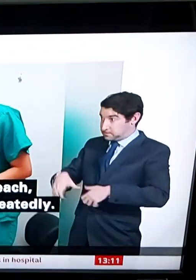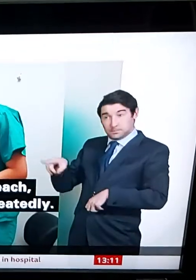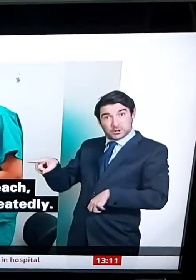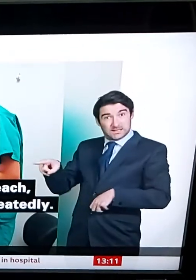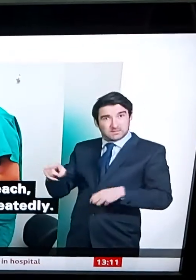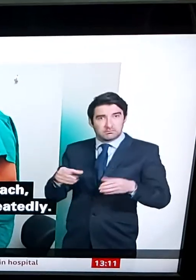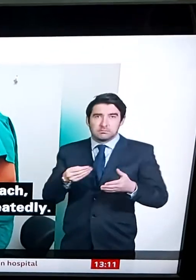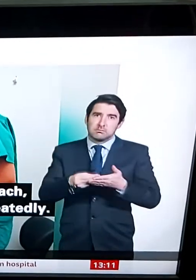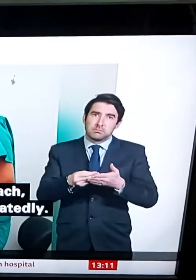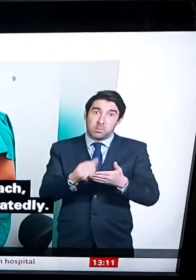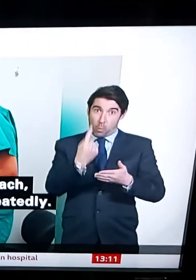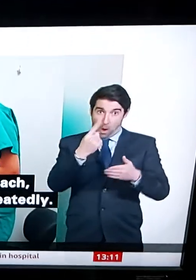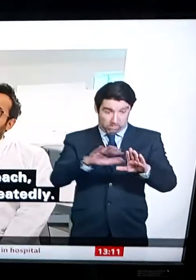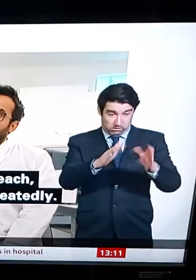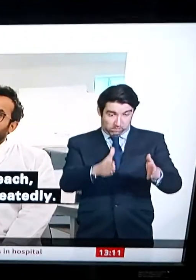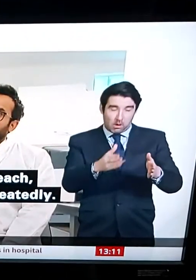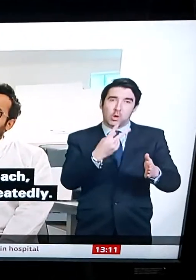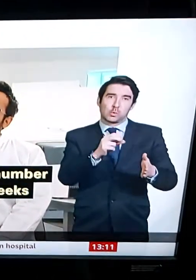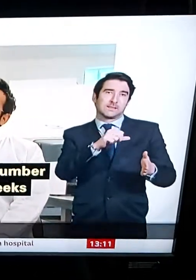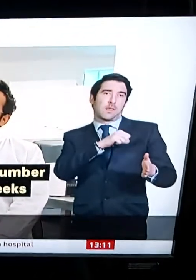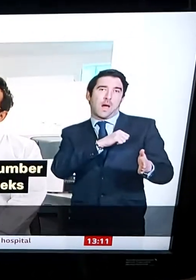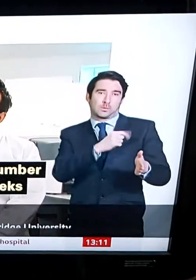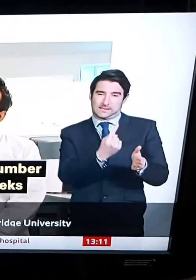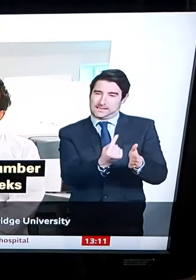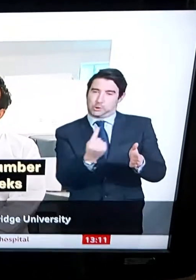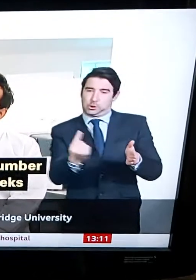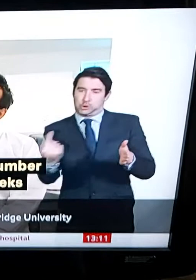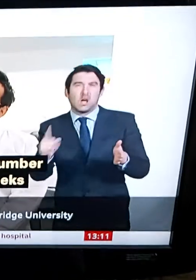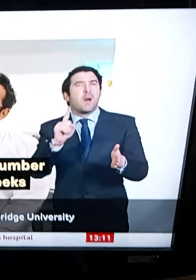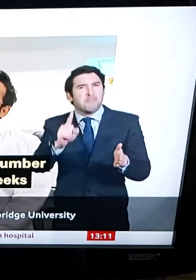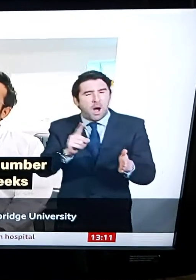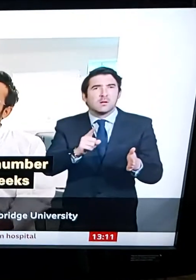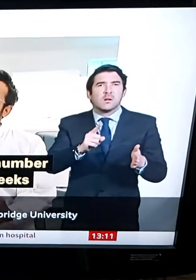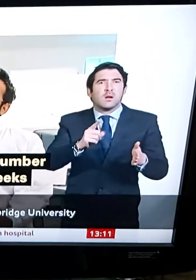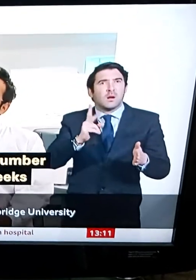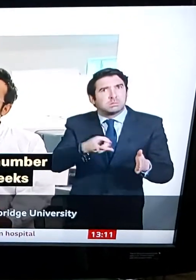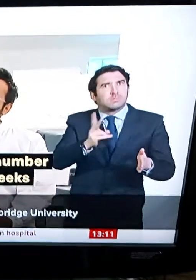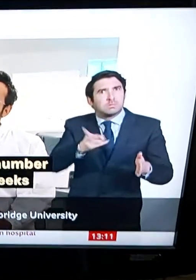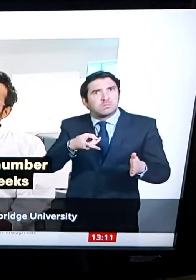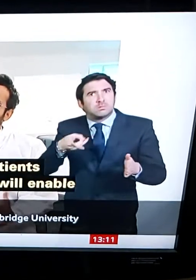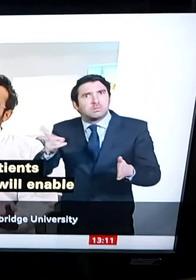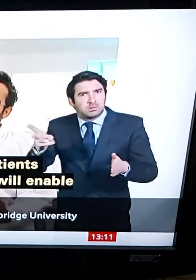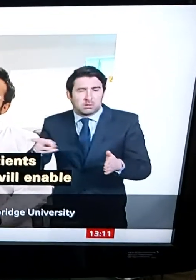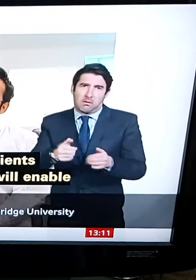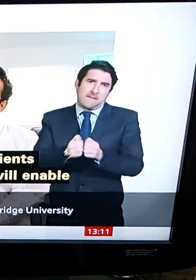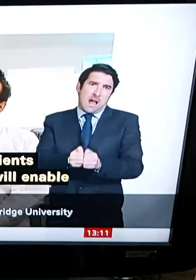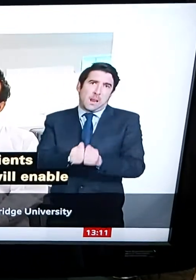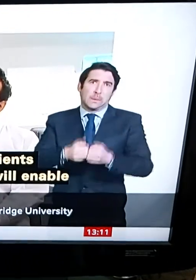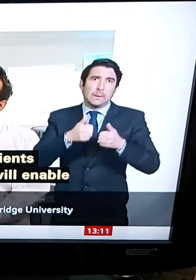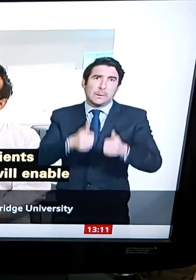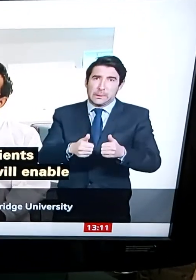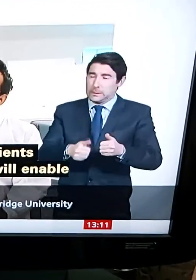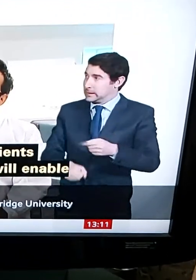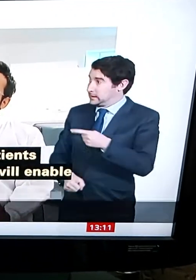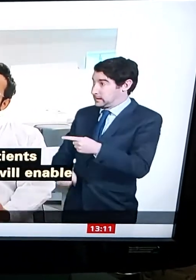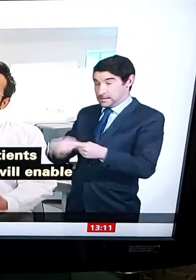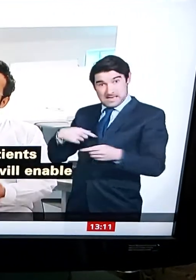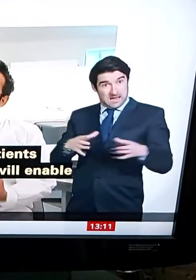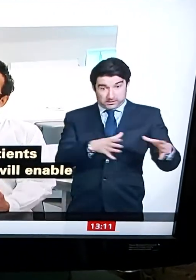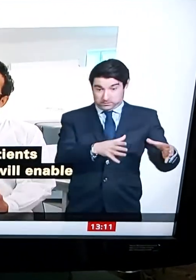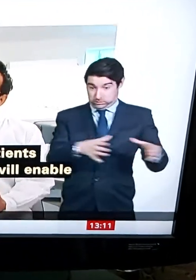repeatedly. We're expecting a large number of cases in the next few weeks, and rapidly diagnosing patients with or without COVID-19 will enable us